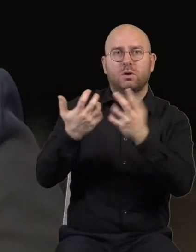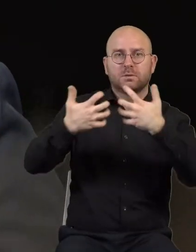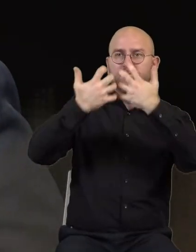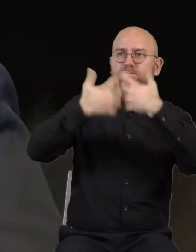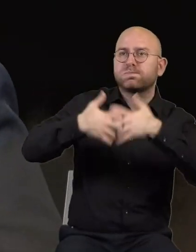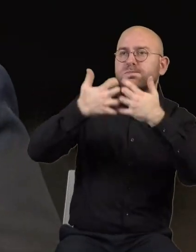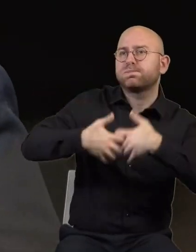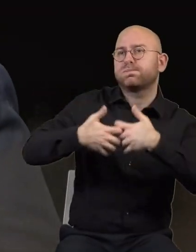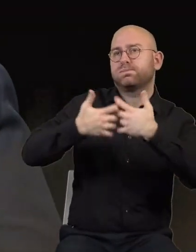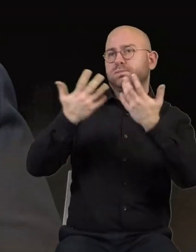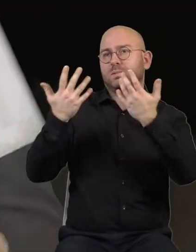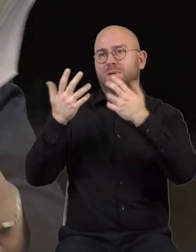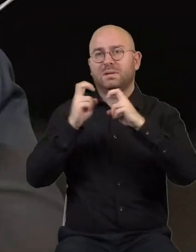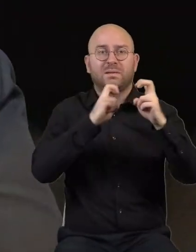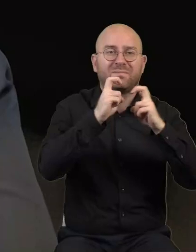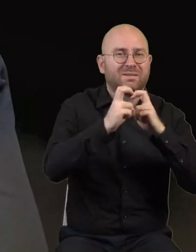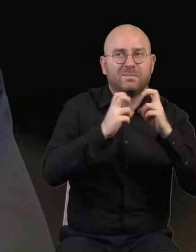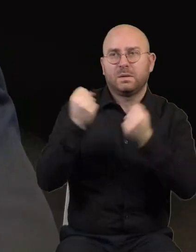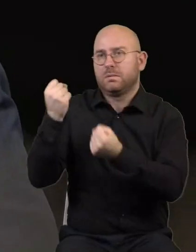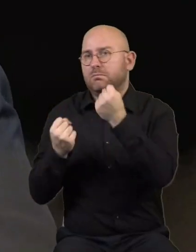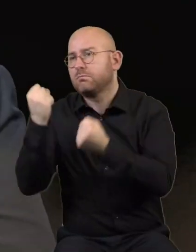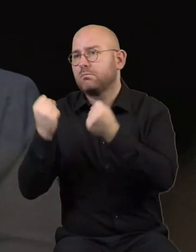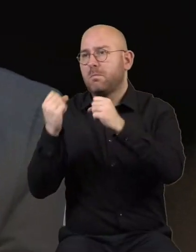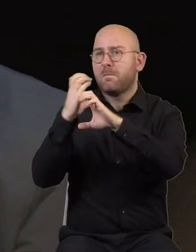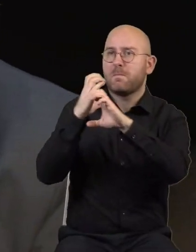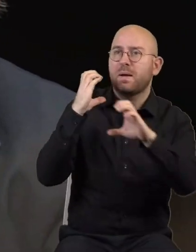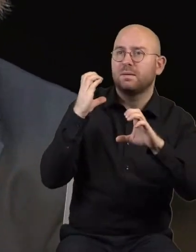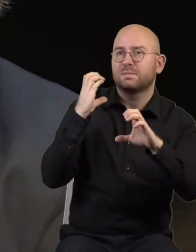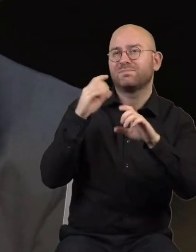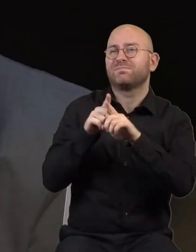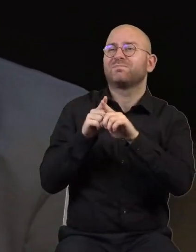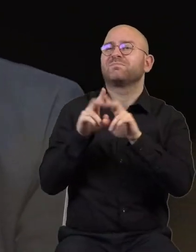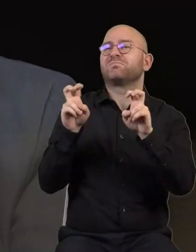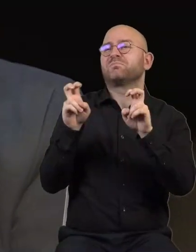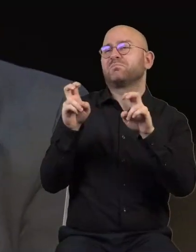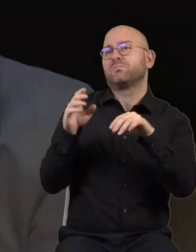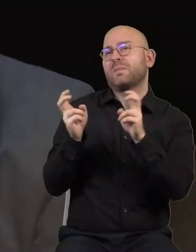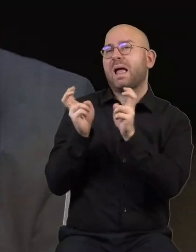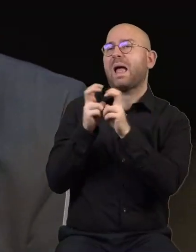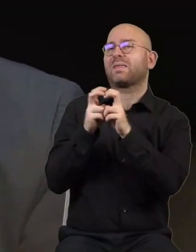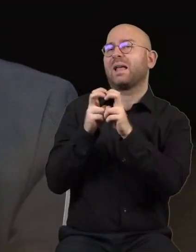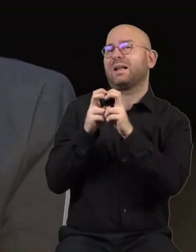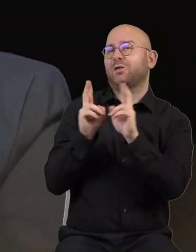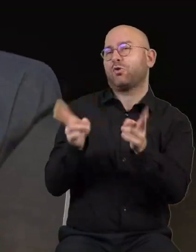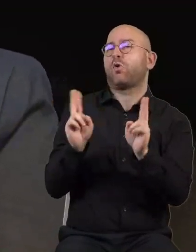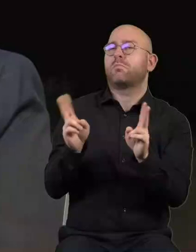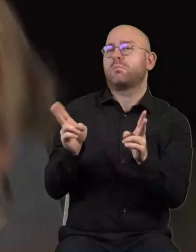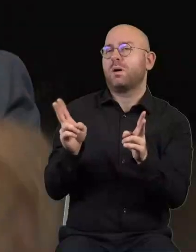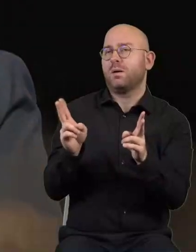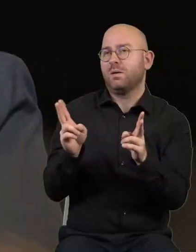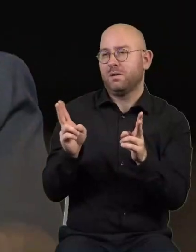fuels. So this is one example. When negotiating the programs, we agreed on the priority